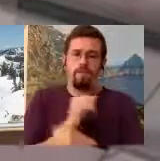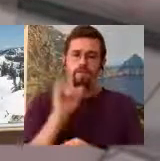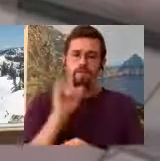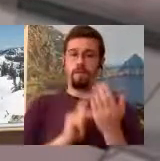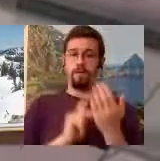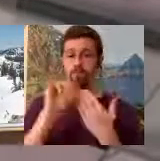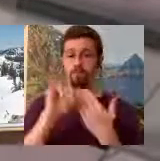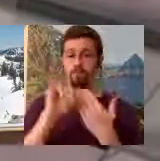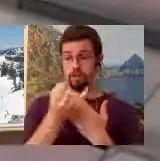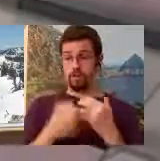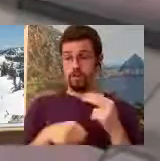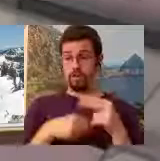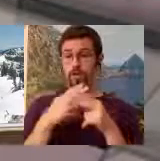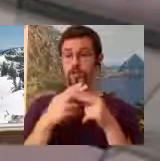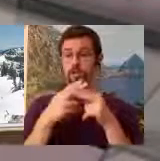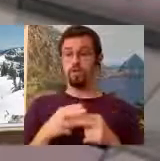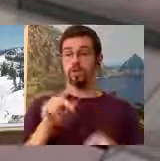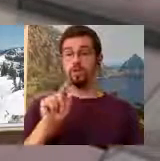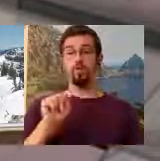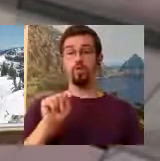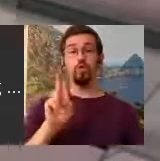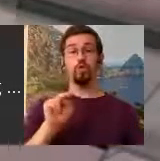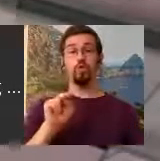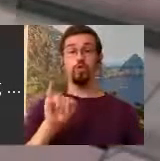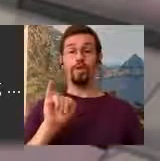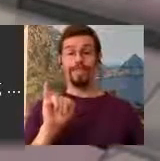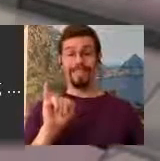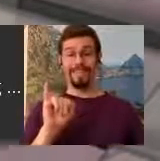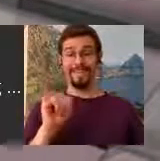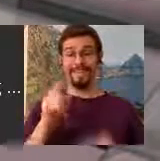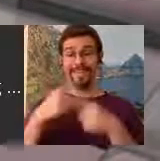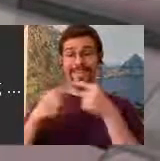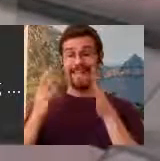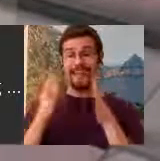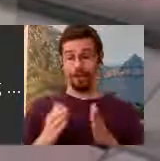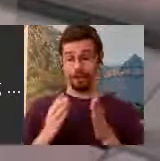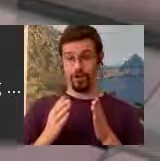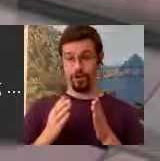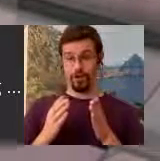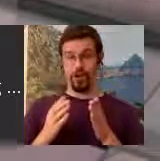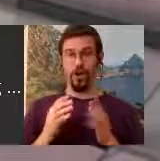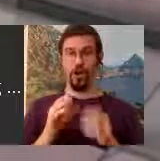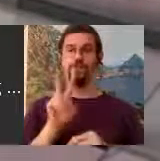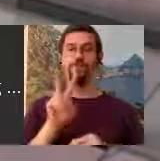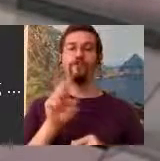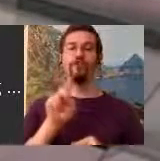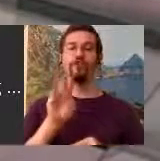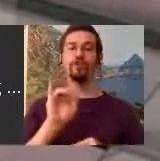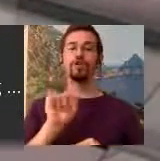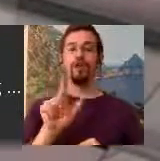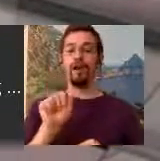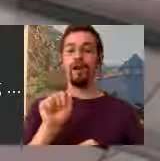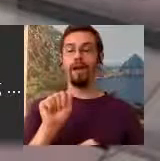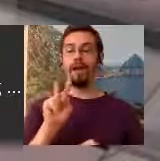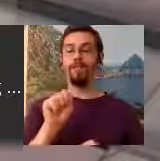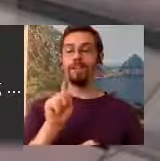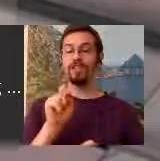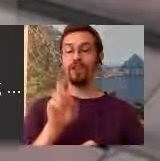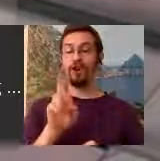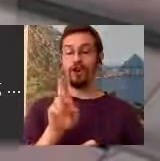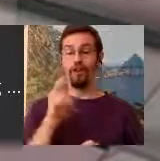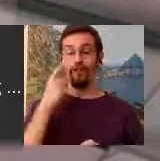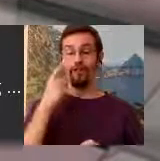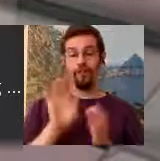is called TuniSigner, a virtual avatar to interpret